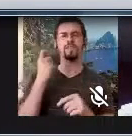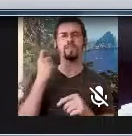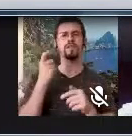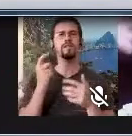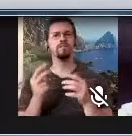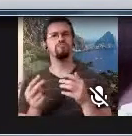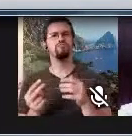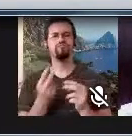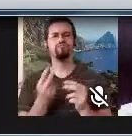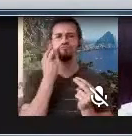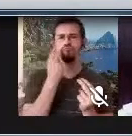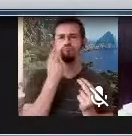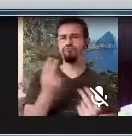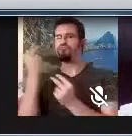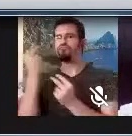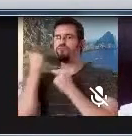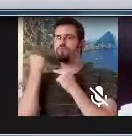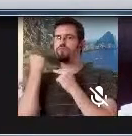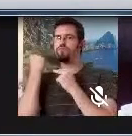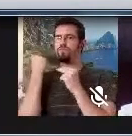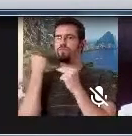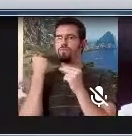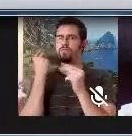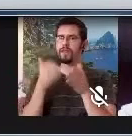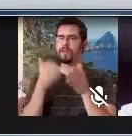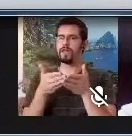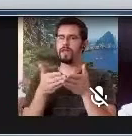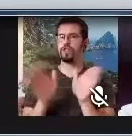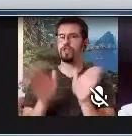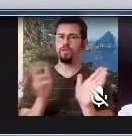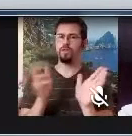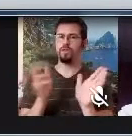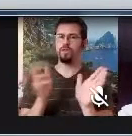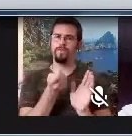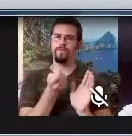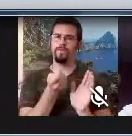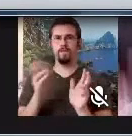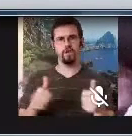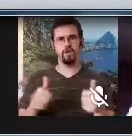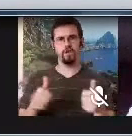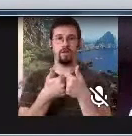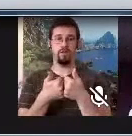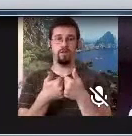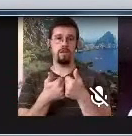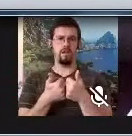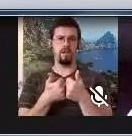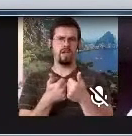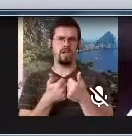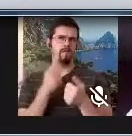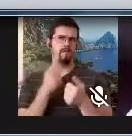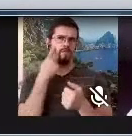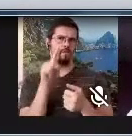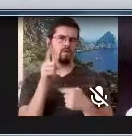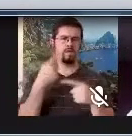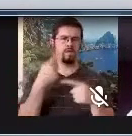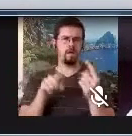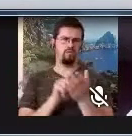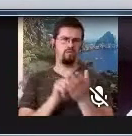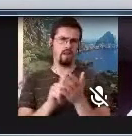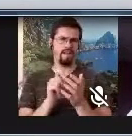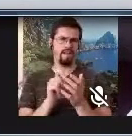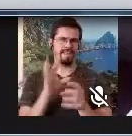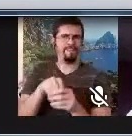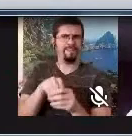conveniences and challenges of Sutton SignWriting in a musical context. And composing the piece was largely tied up in the notation,